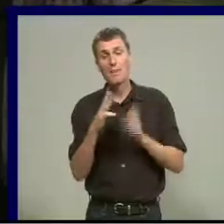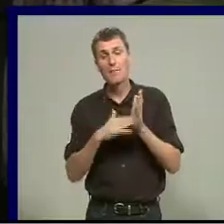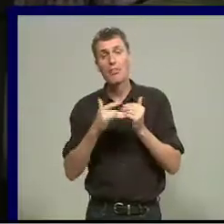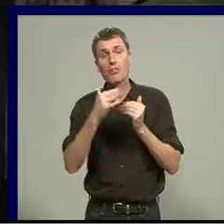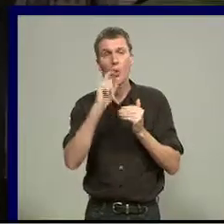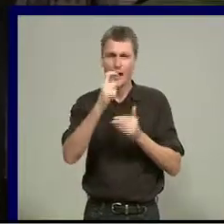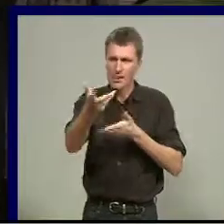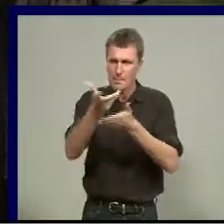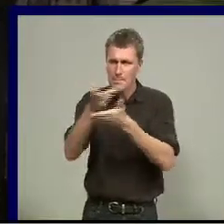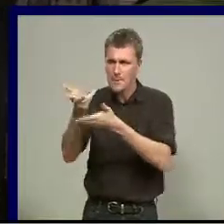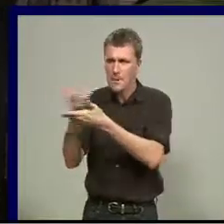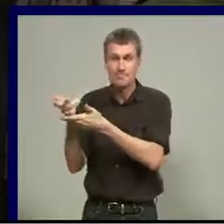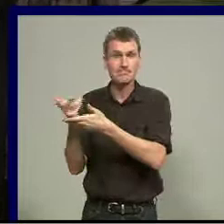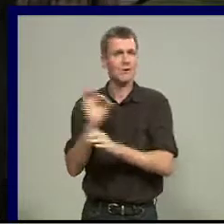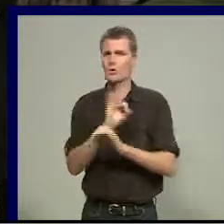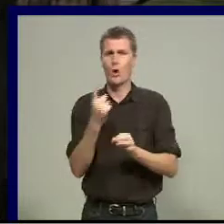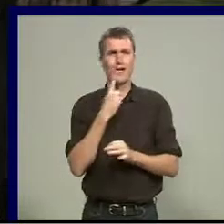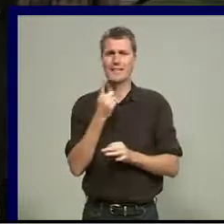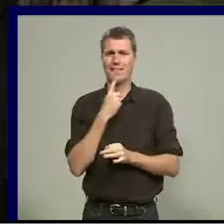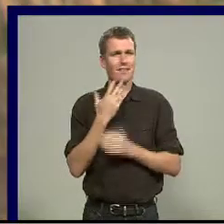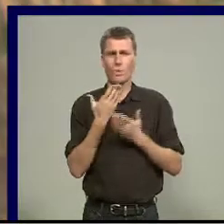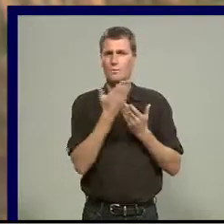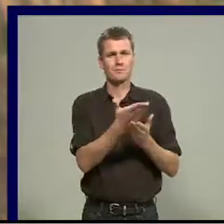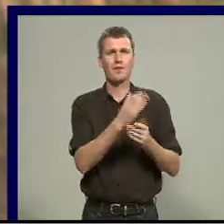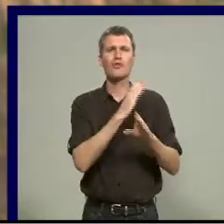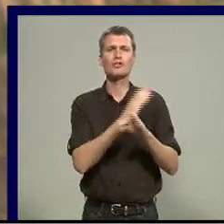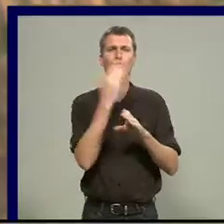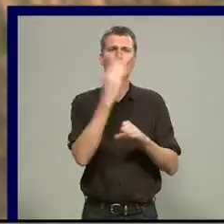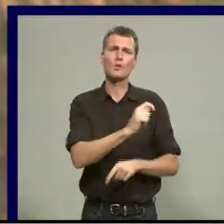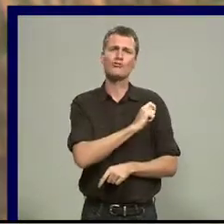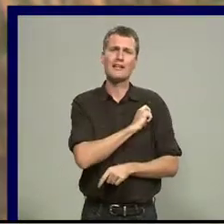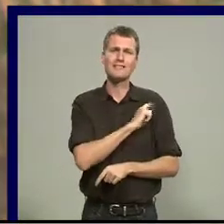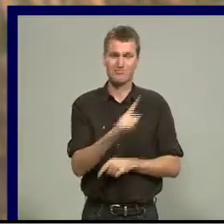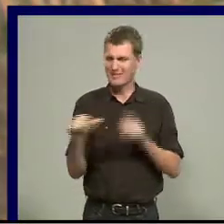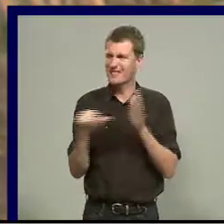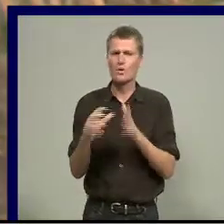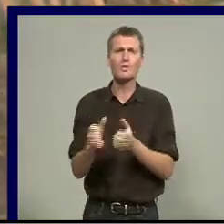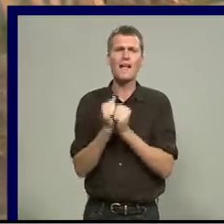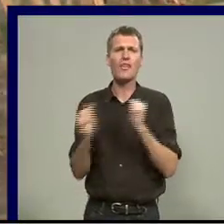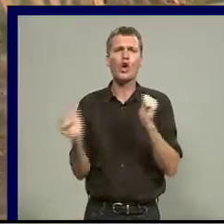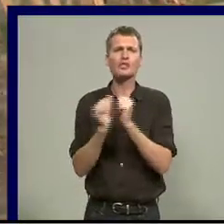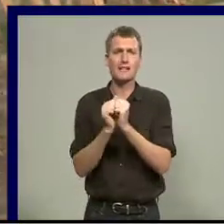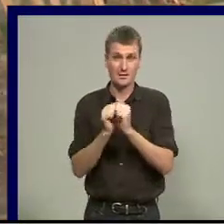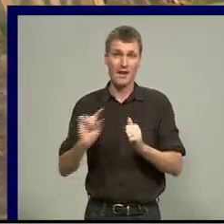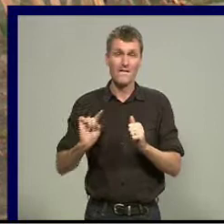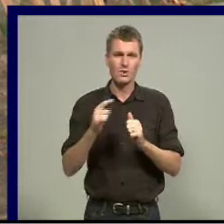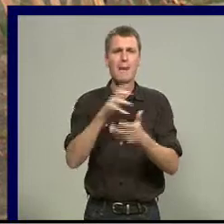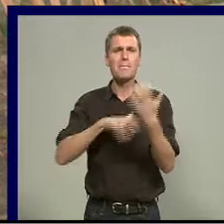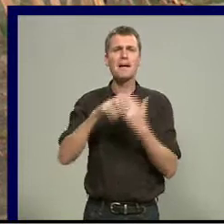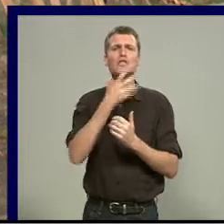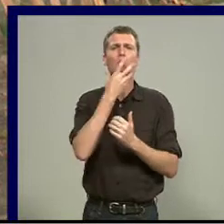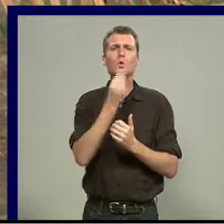easy for the Trust. Trouble around getting resource and building consent started with mixed view submissions to the Selwyn District